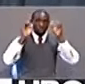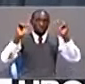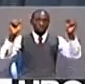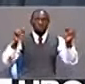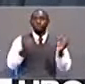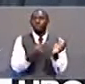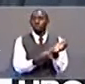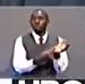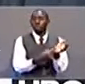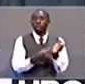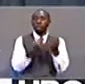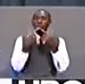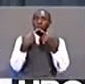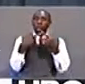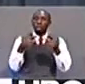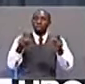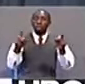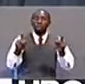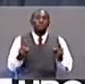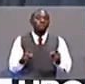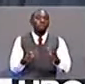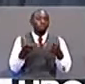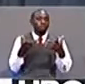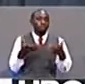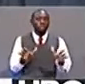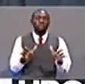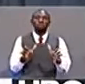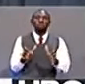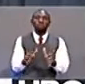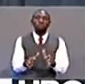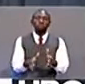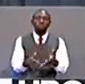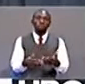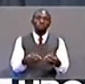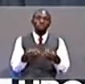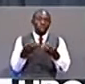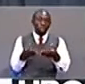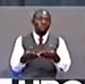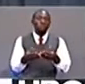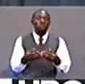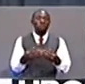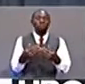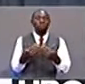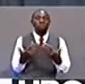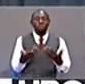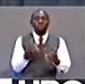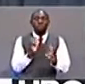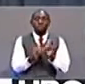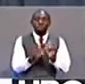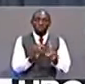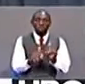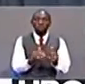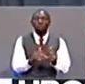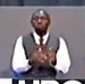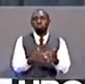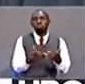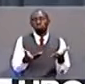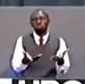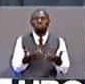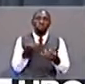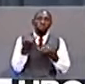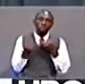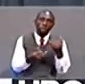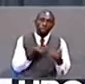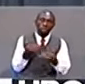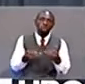announced and gave official burial to our fallen Archbishop was